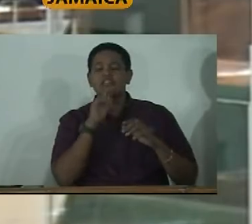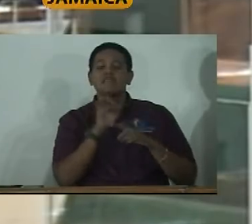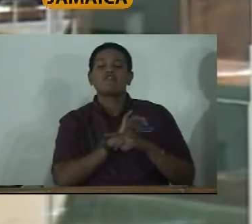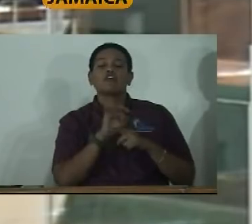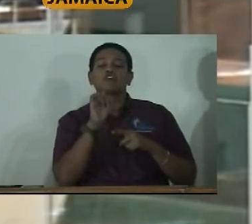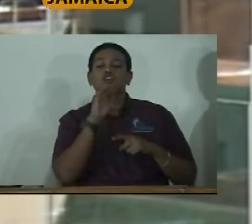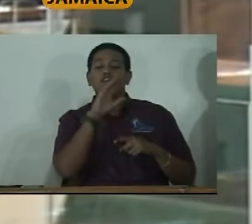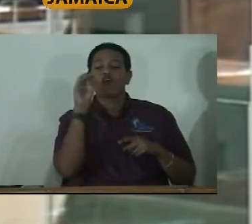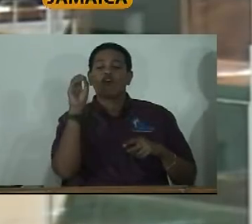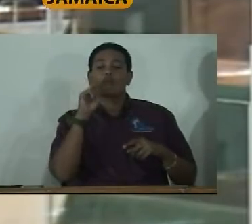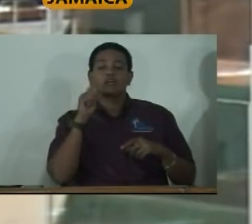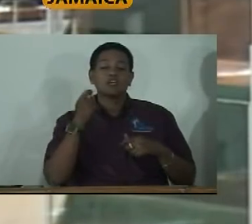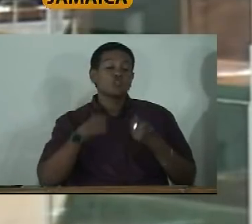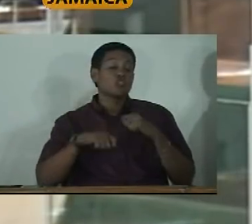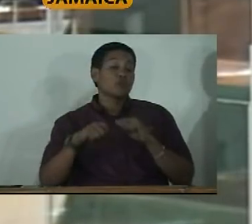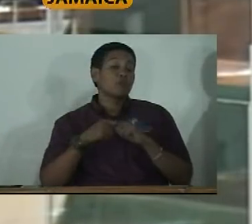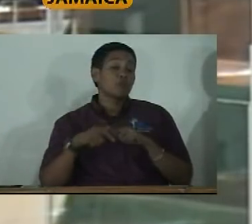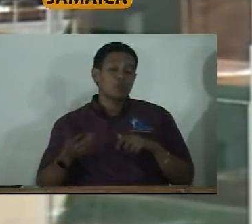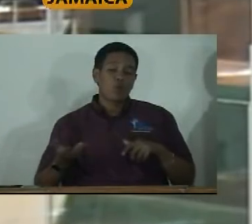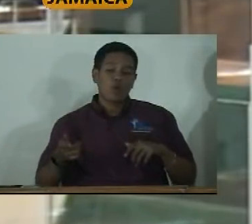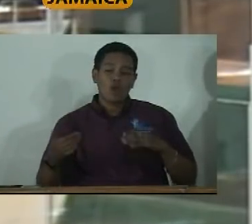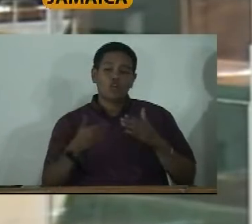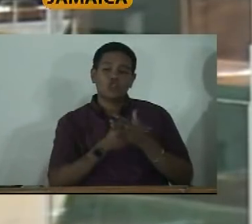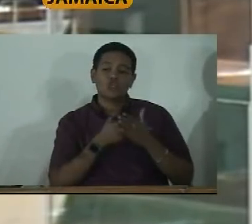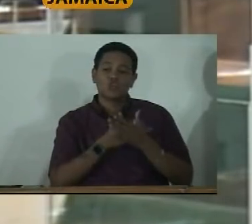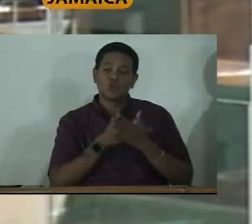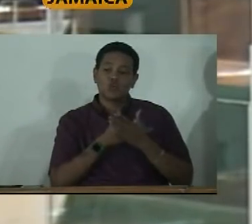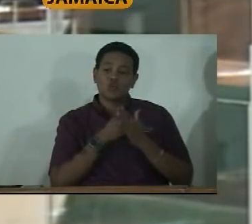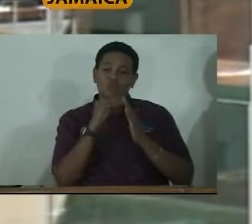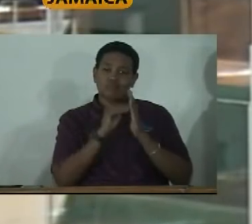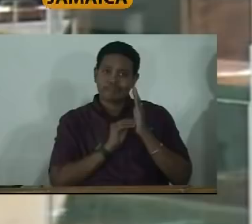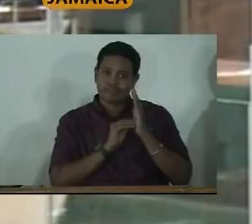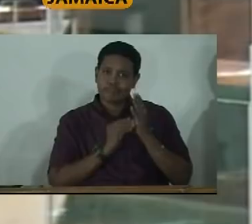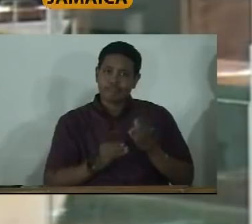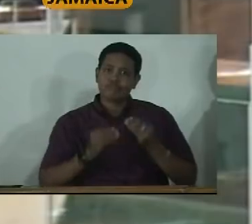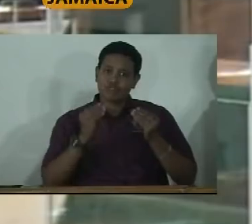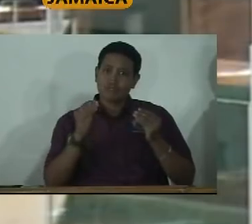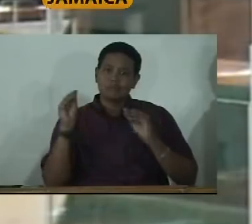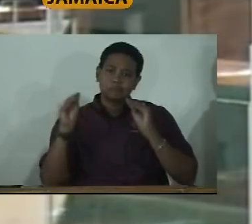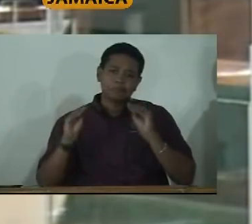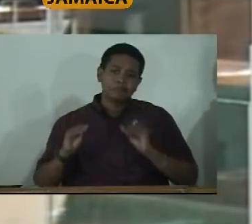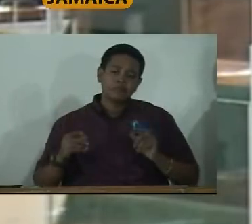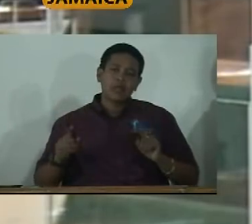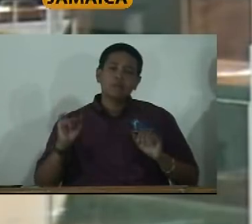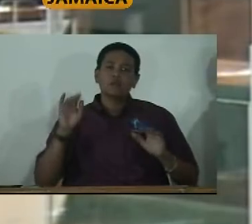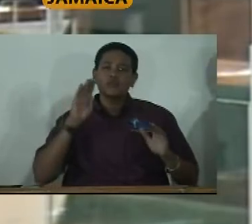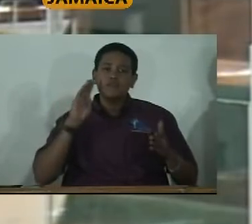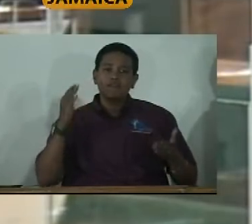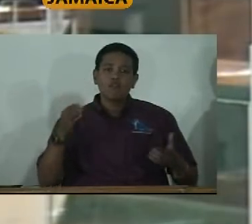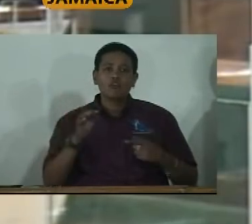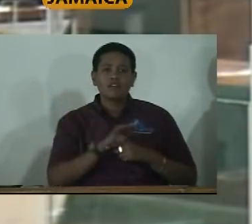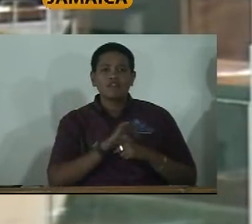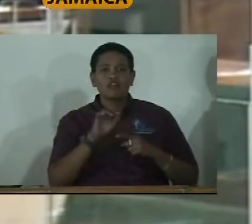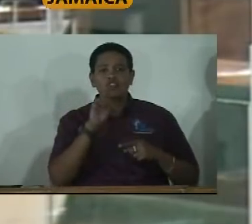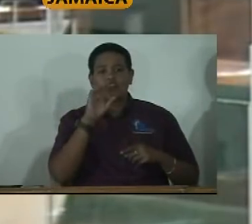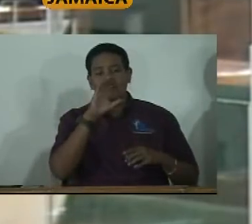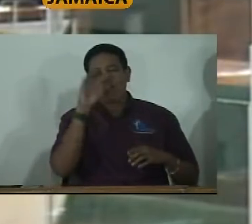corporation, and substituting it with new provision which also addresses the functions of the corporation.